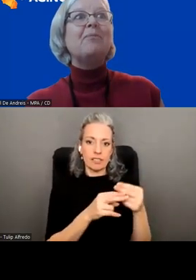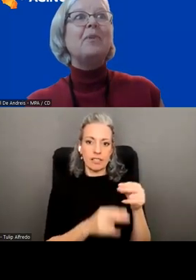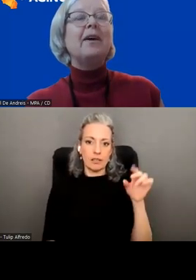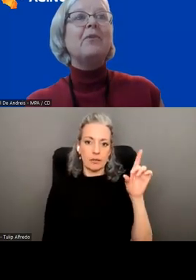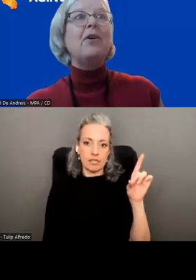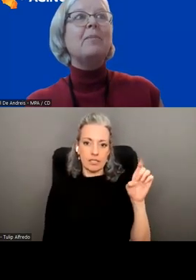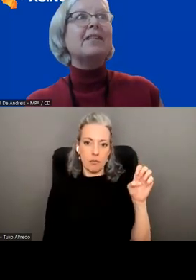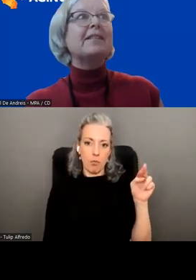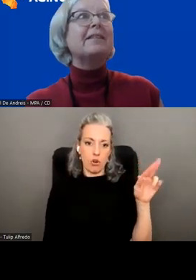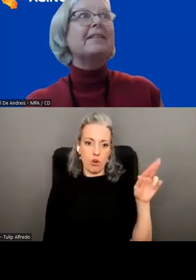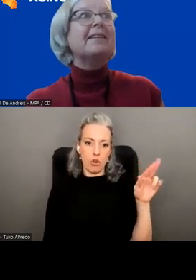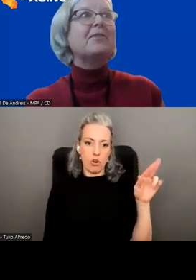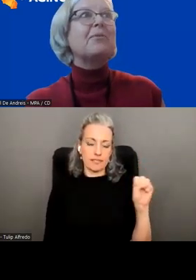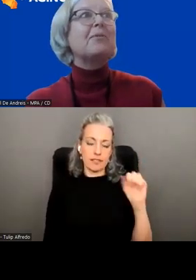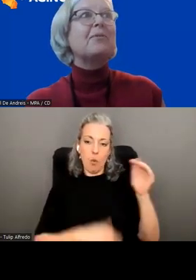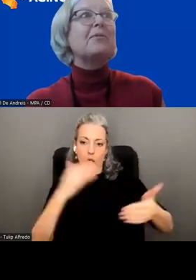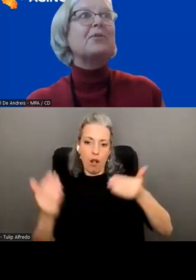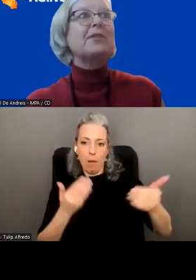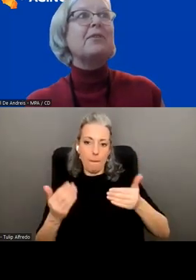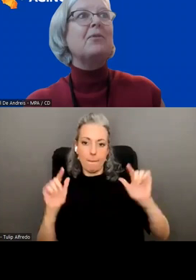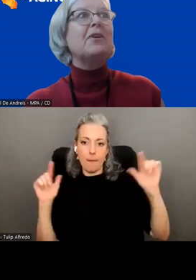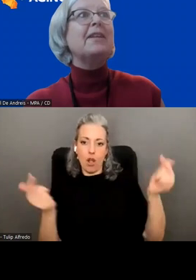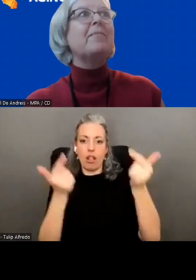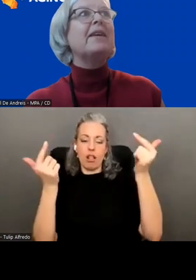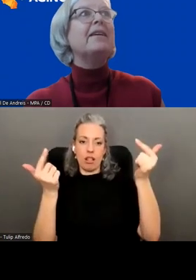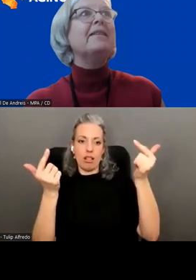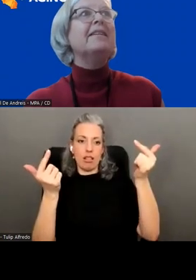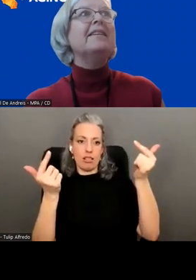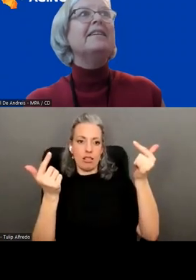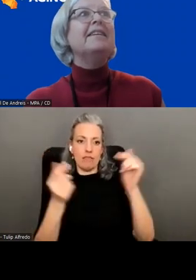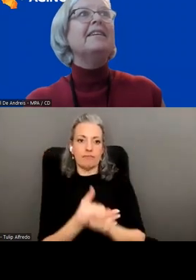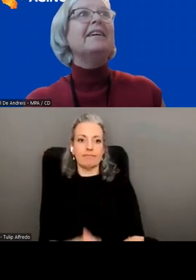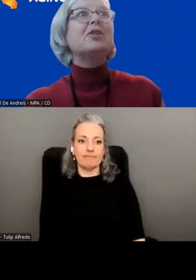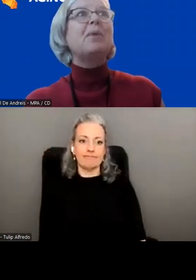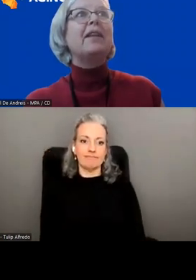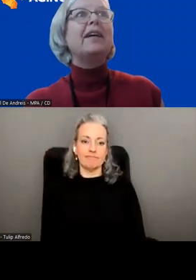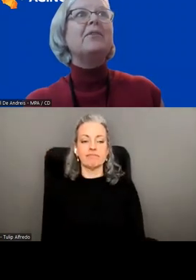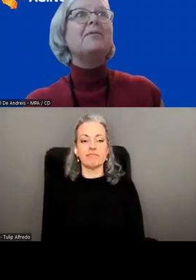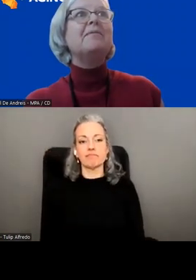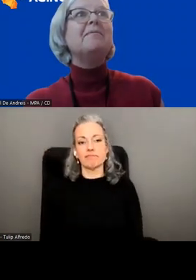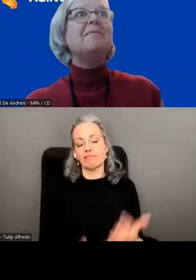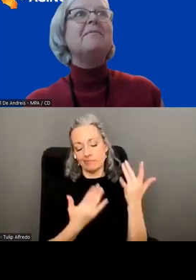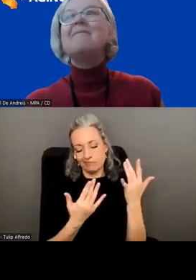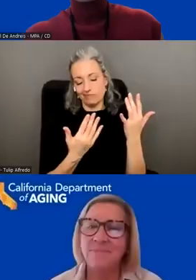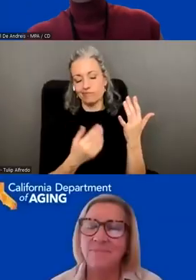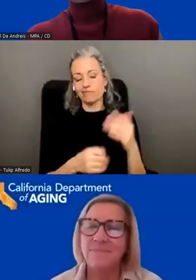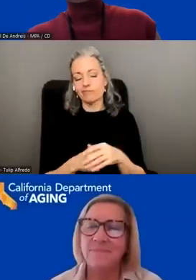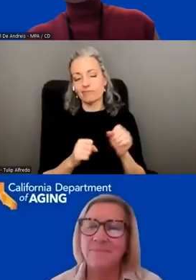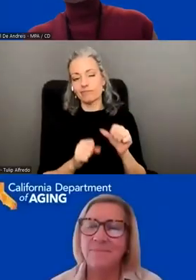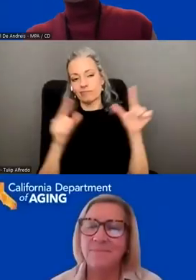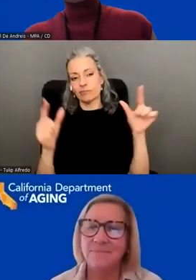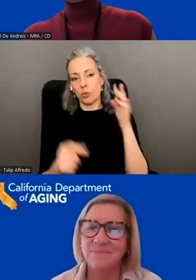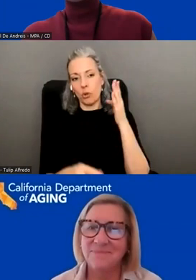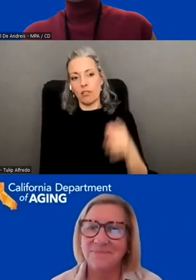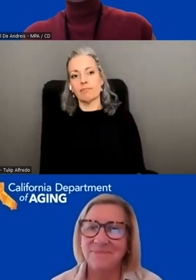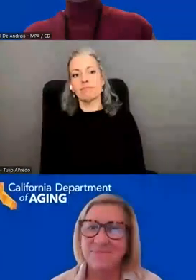to welcome us. So Susan, hold on, let me spotlight you. Here